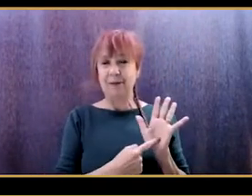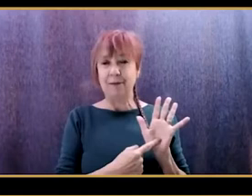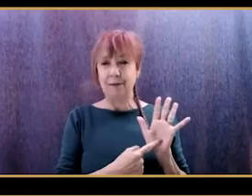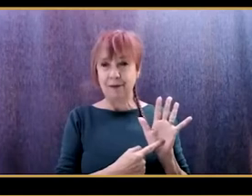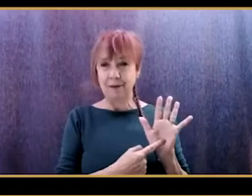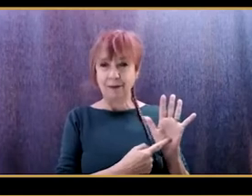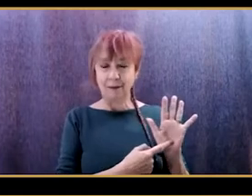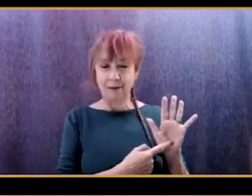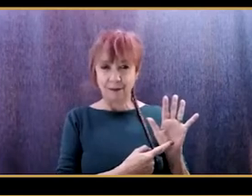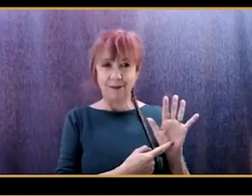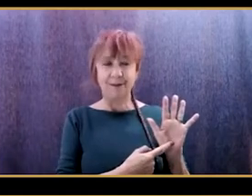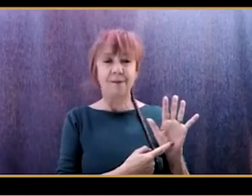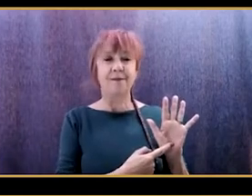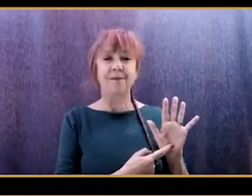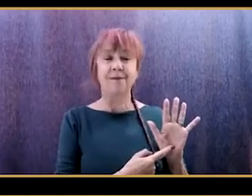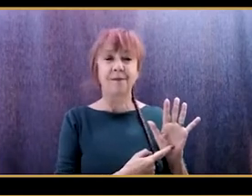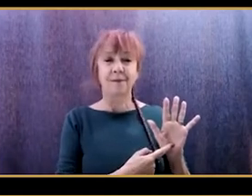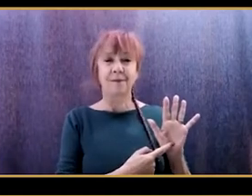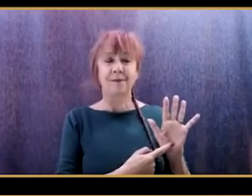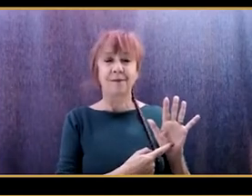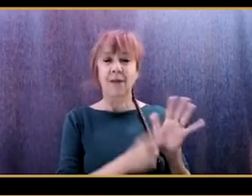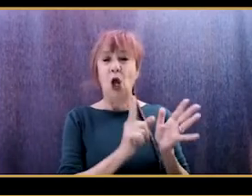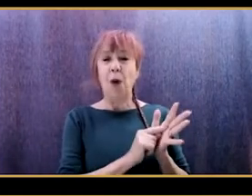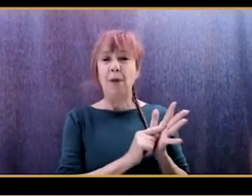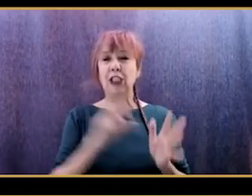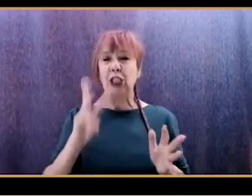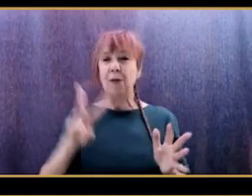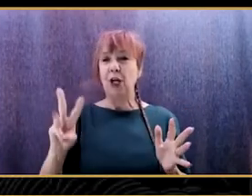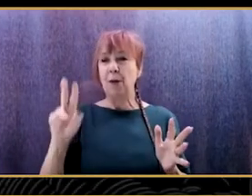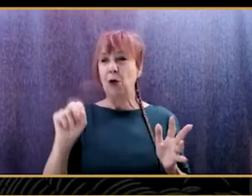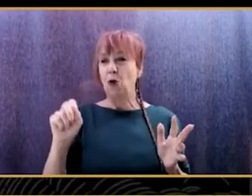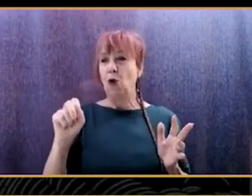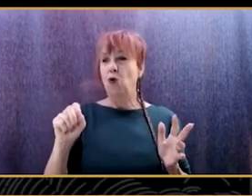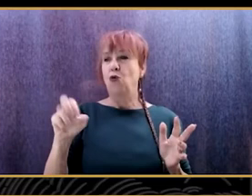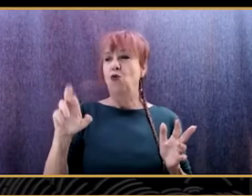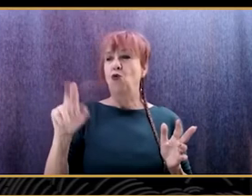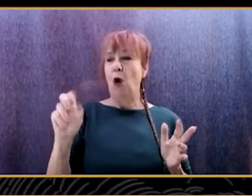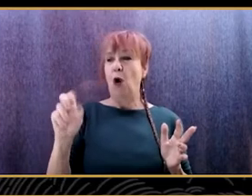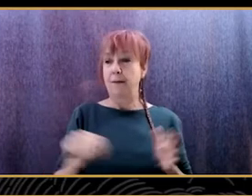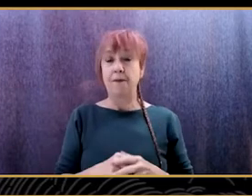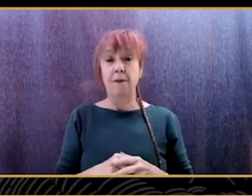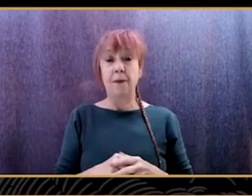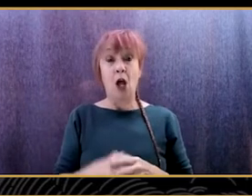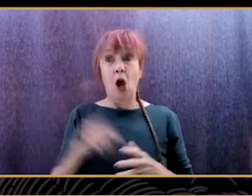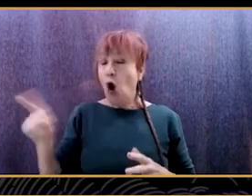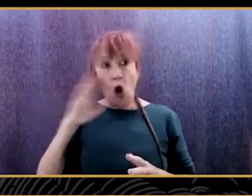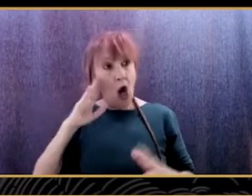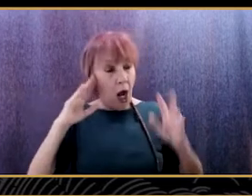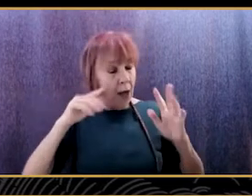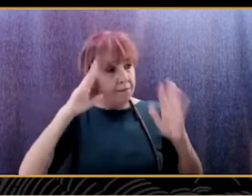a life in art and letters by Rosanna Warren. Quoted text from the selection committee. Warren's attention to scholarly